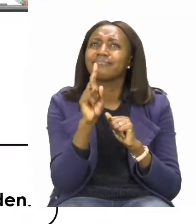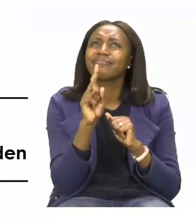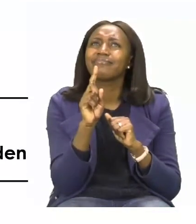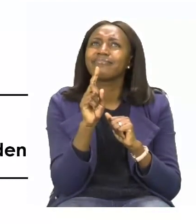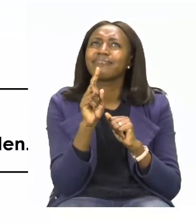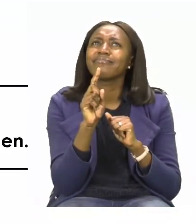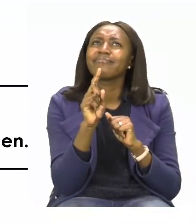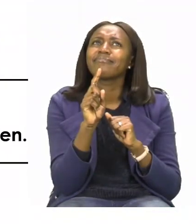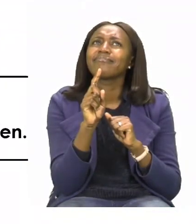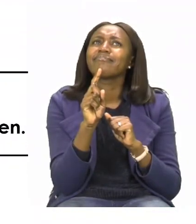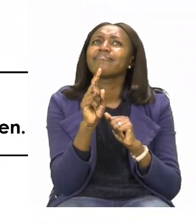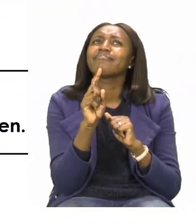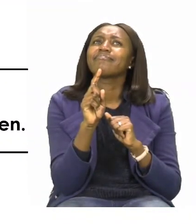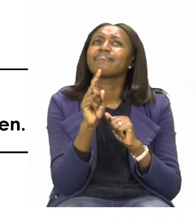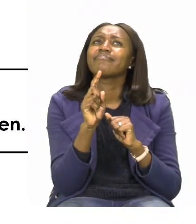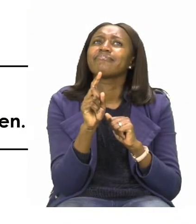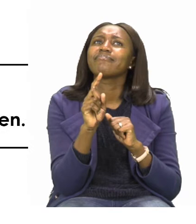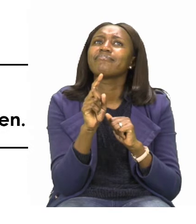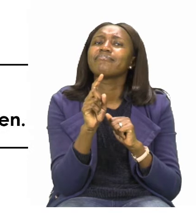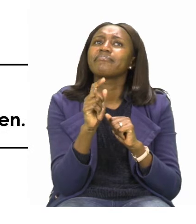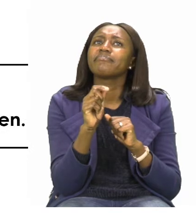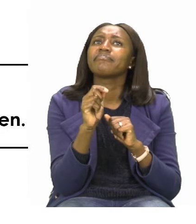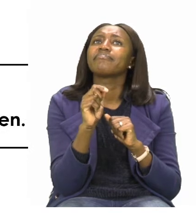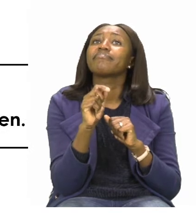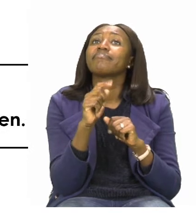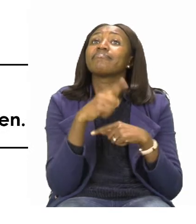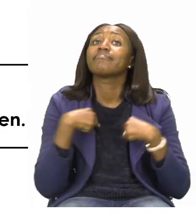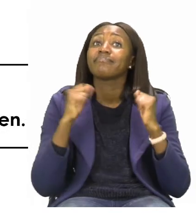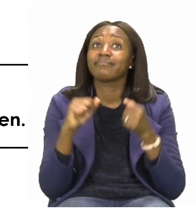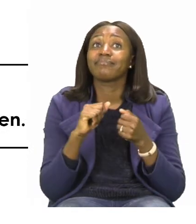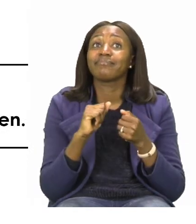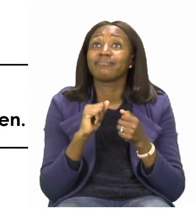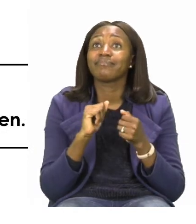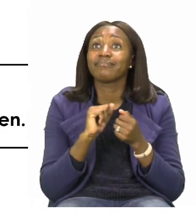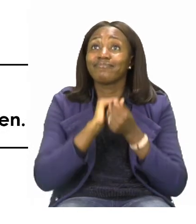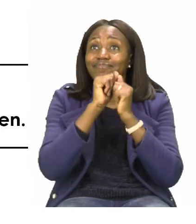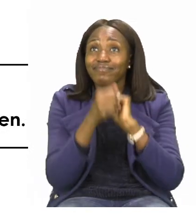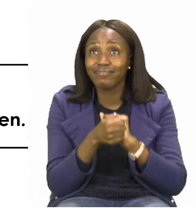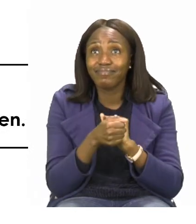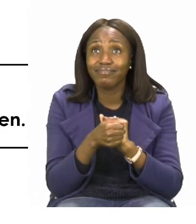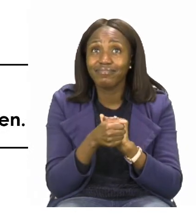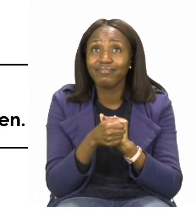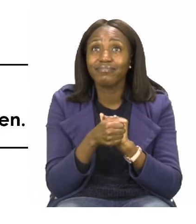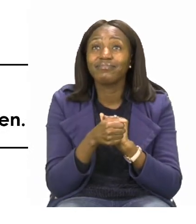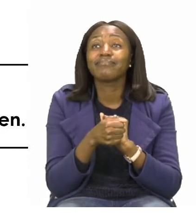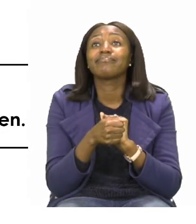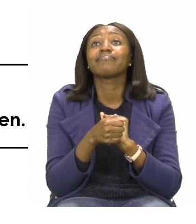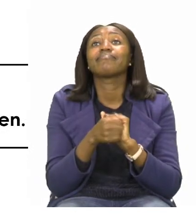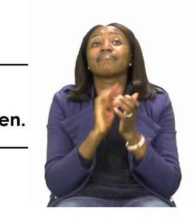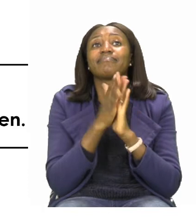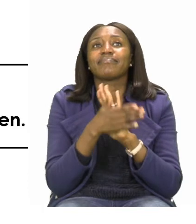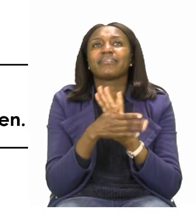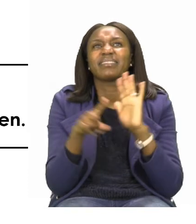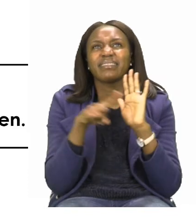that it is our job to make them into negative form. Now, when